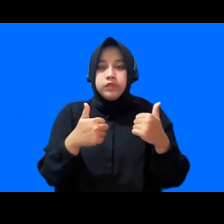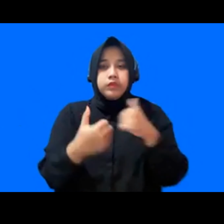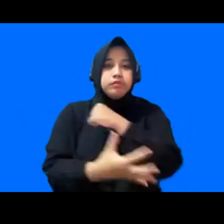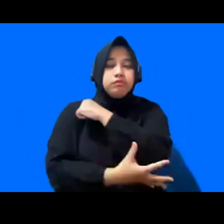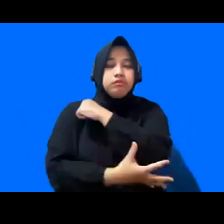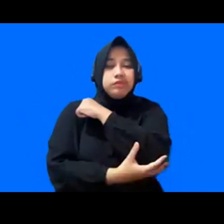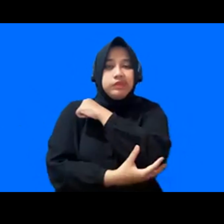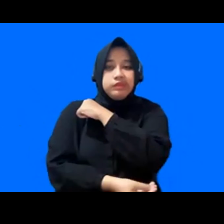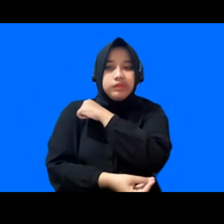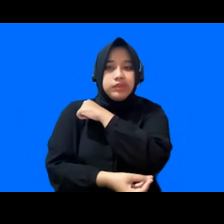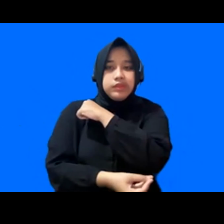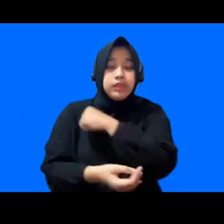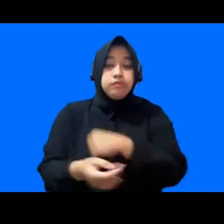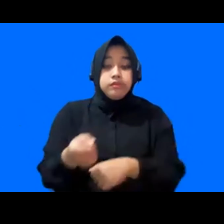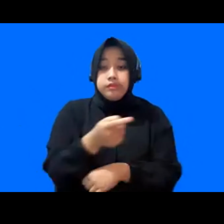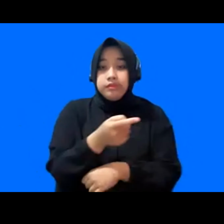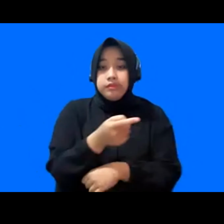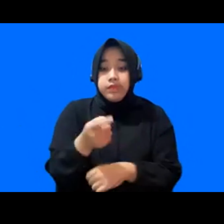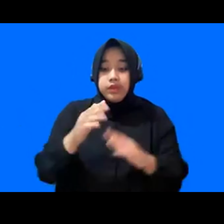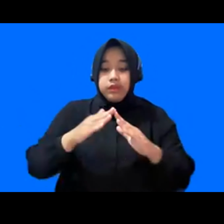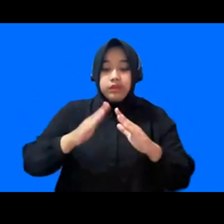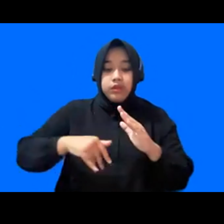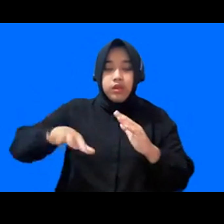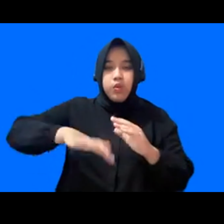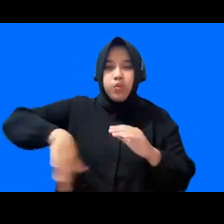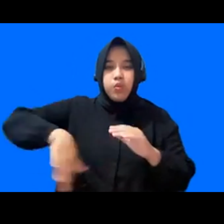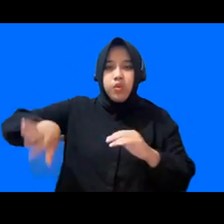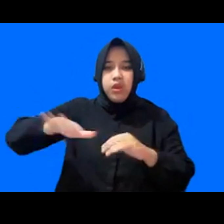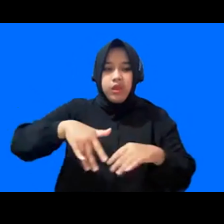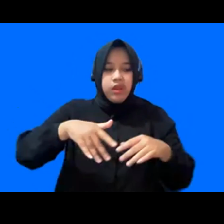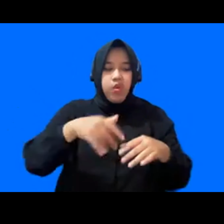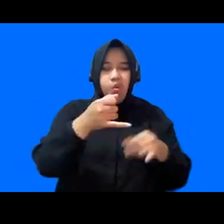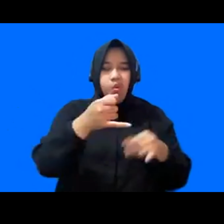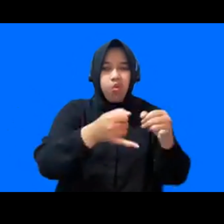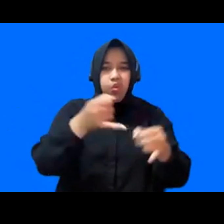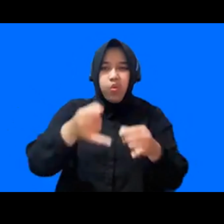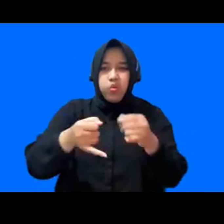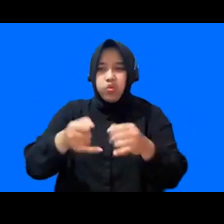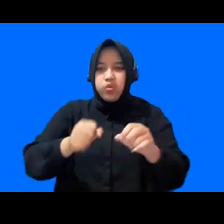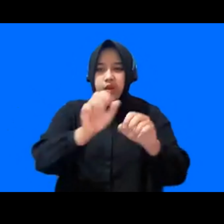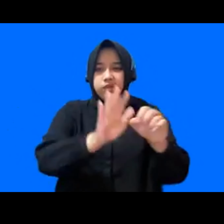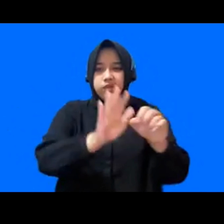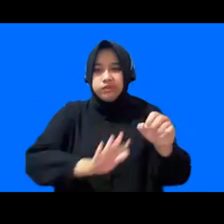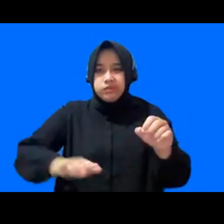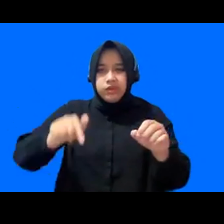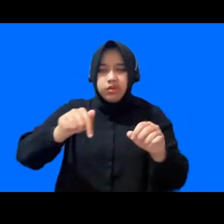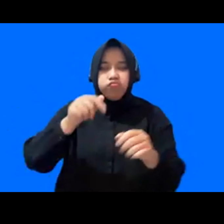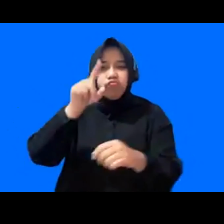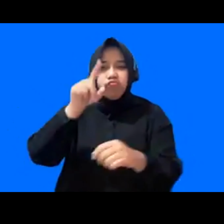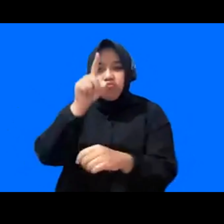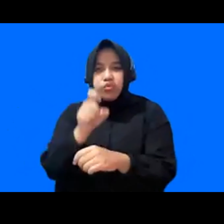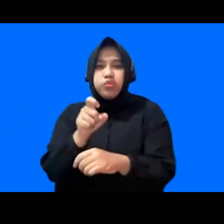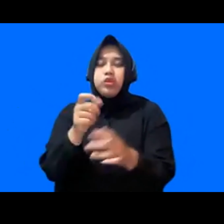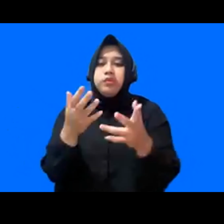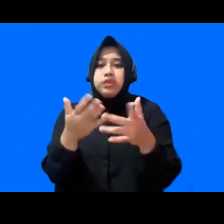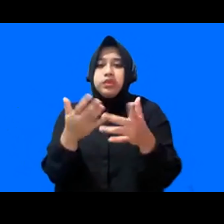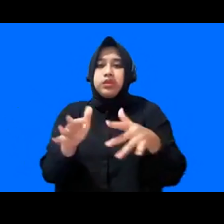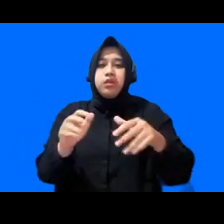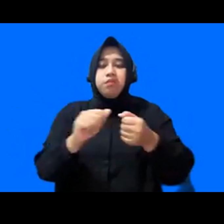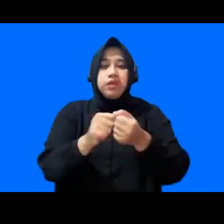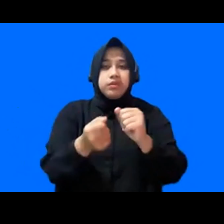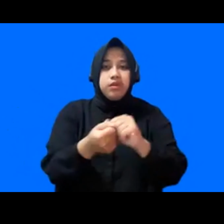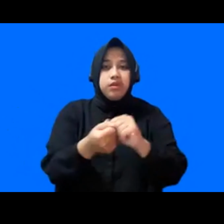slum dwellers living in Asia, our interventions need to address both the current disparities and inequalities in